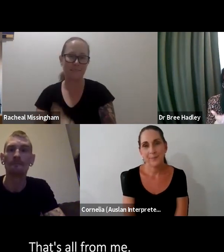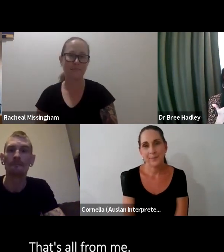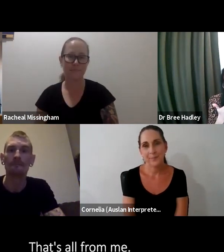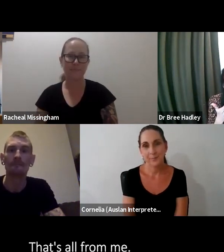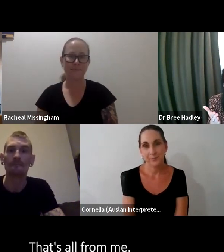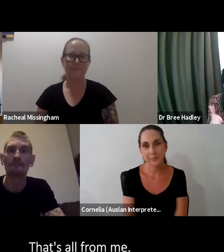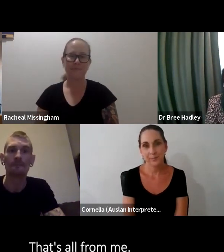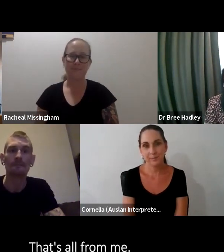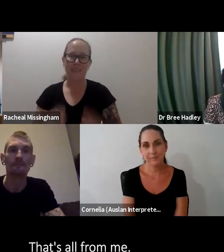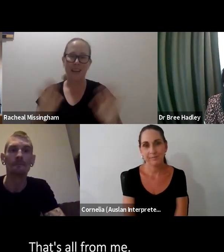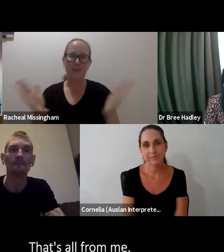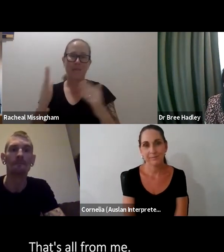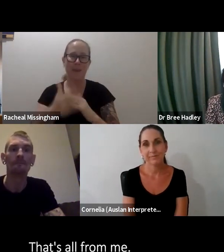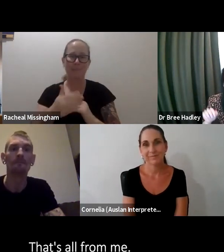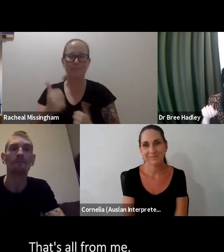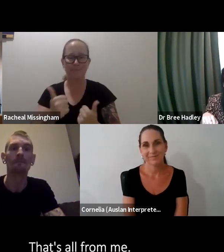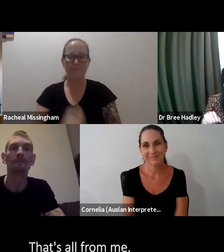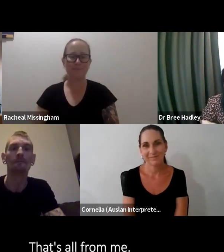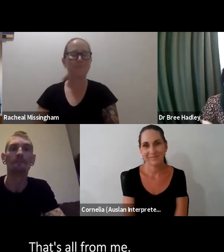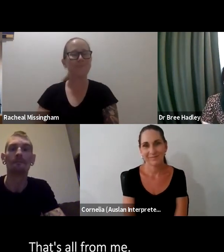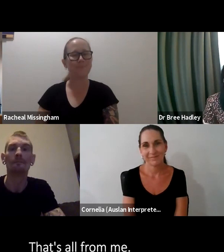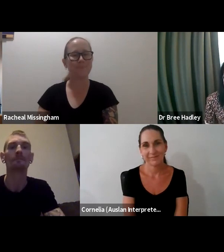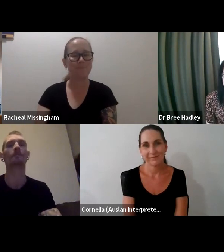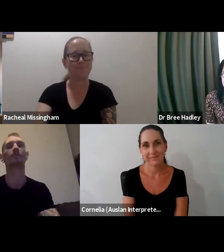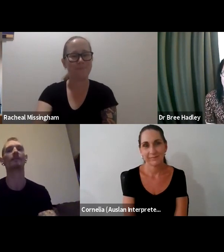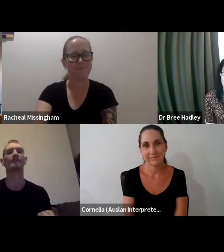art. That's all for me.